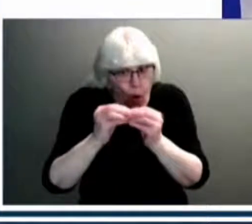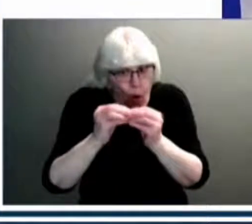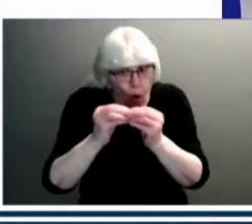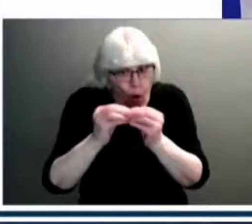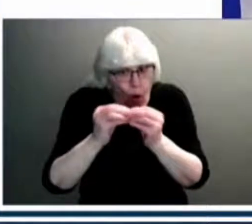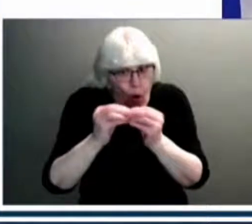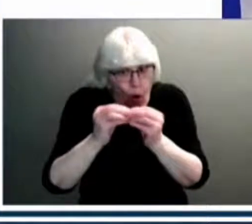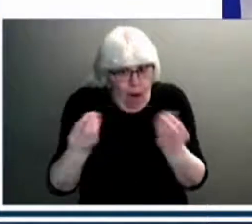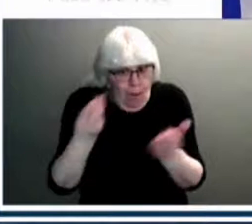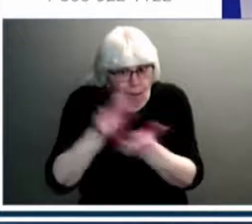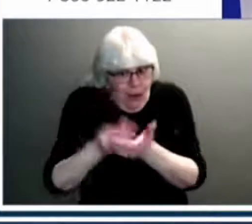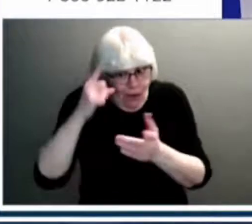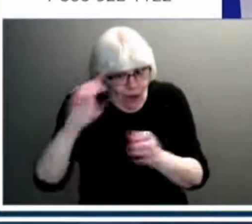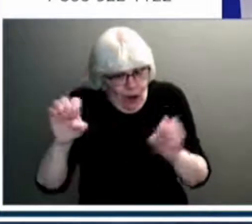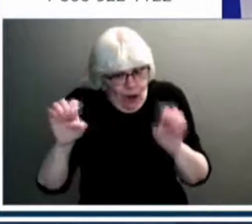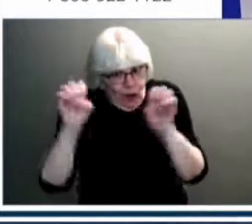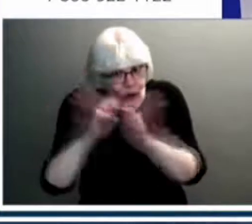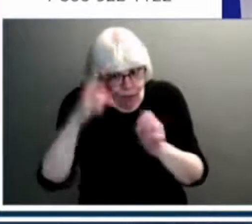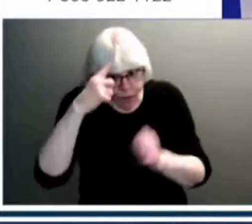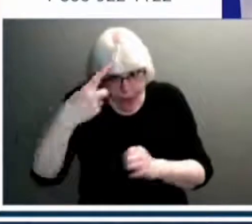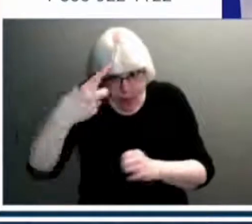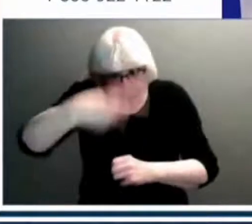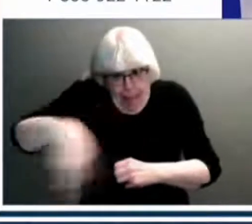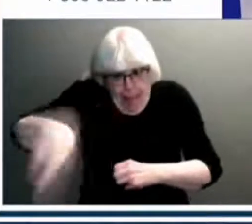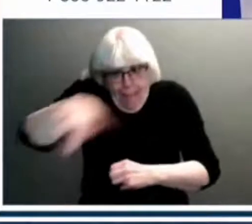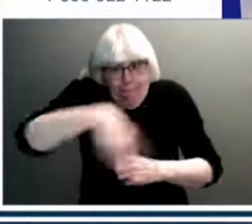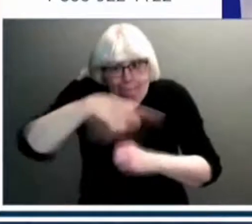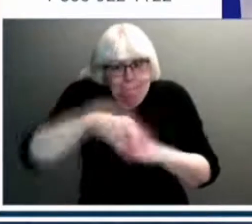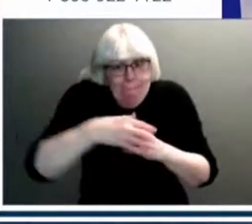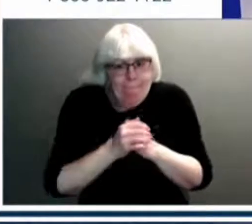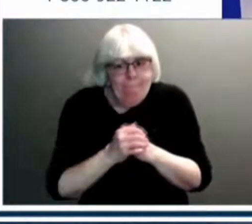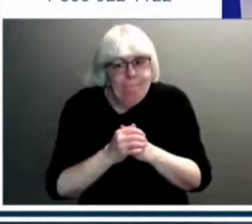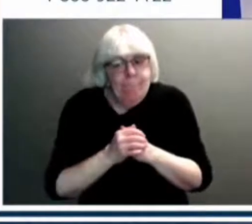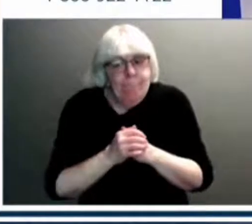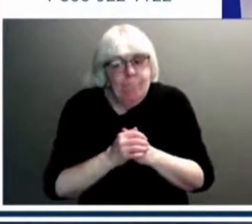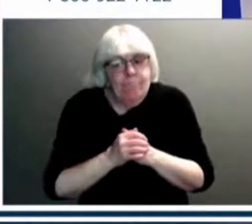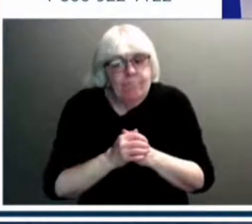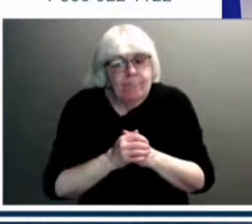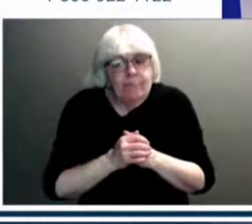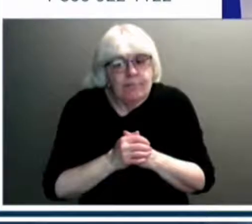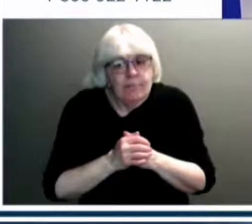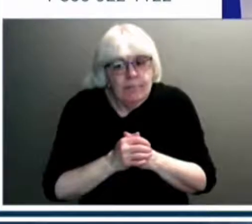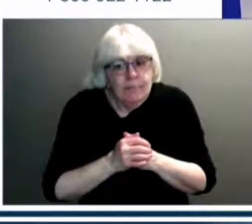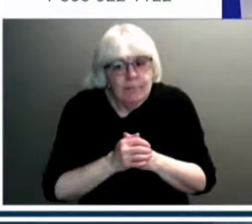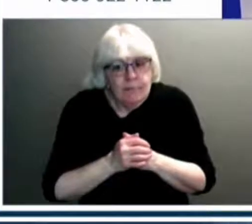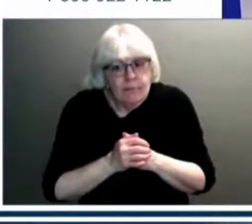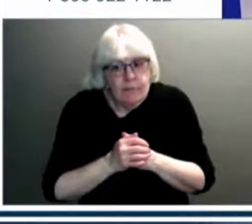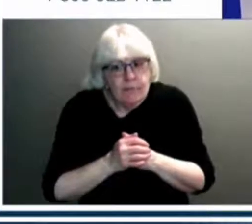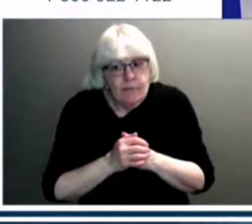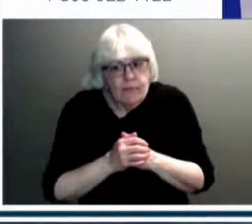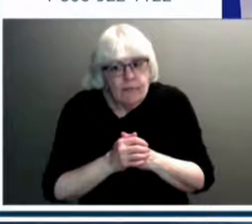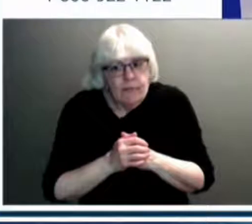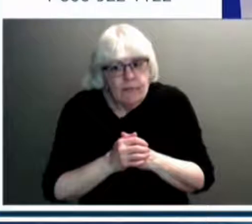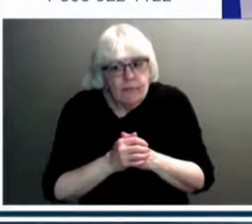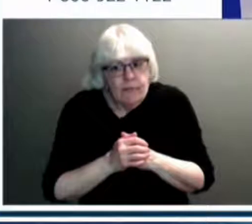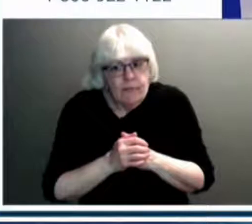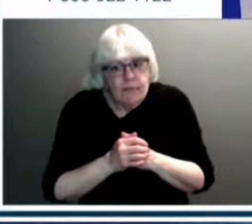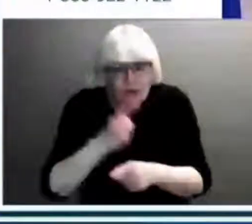You're absolutely right. The pressure on our healthcare workers and across the entire system